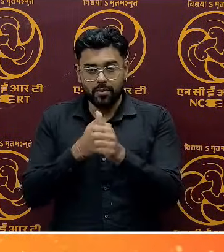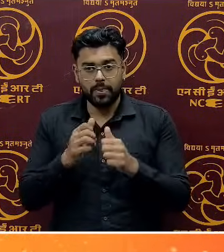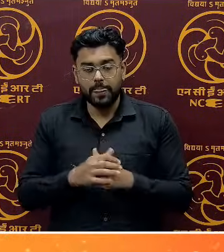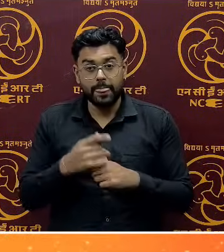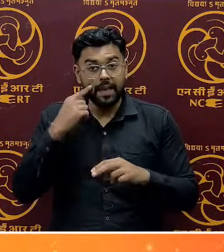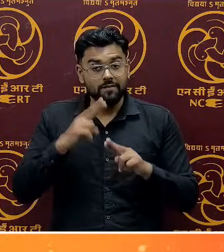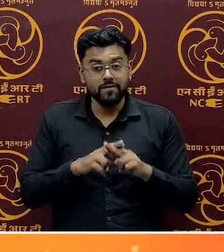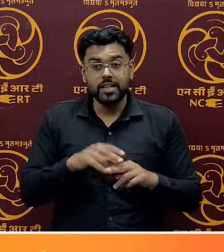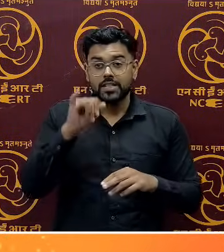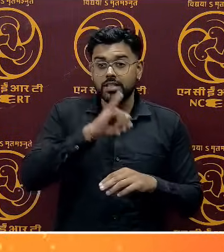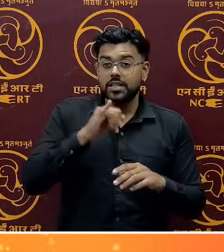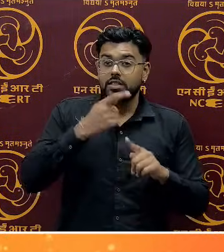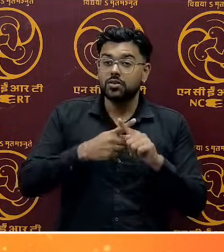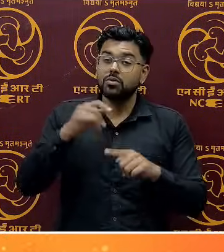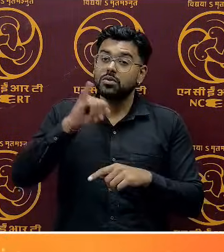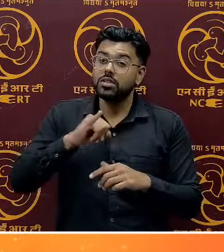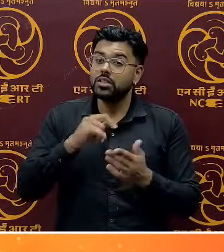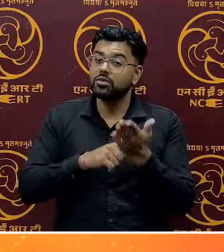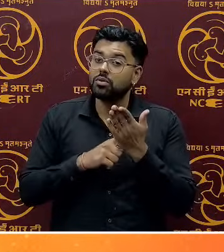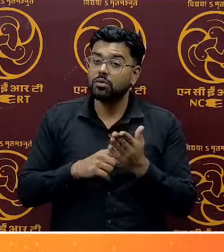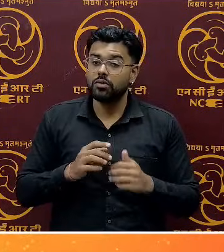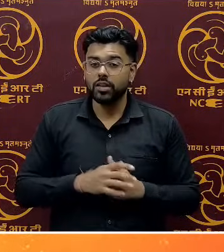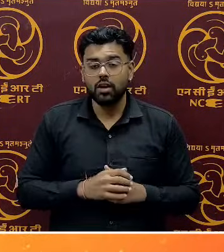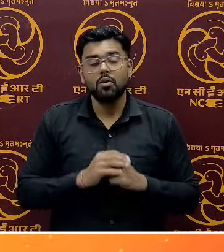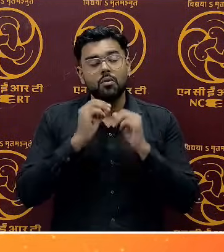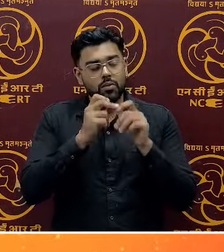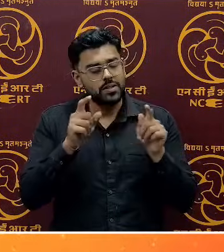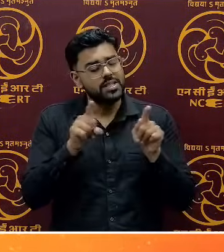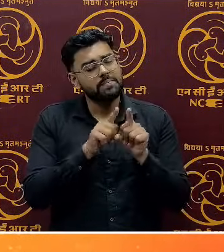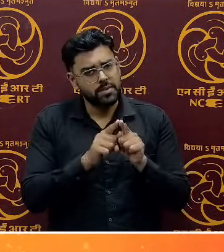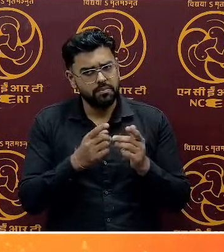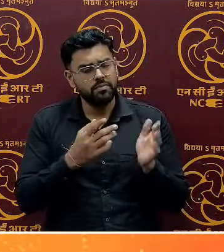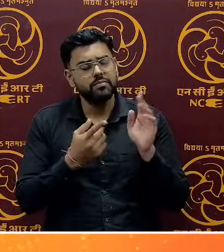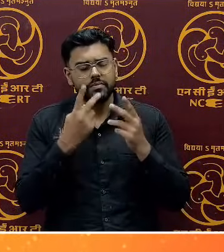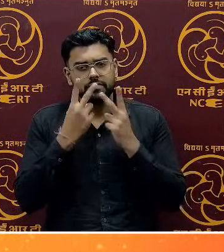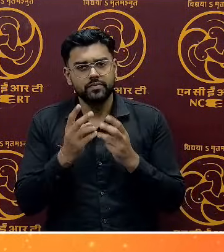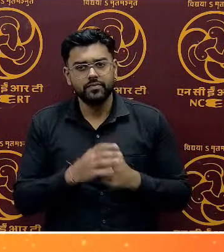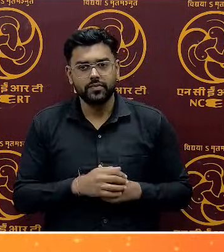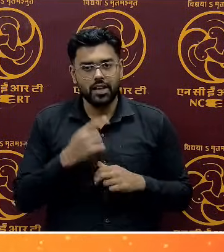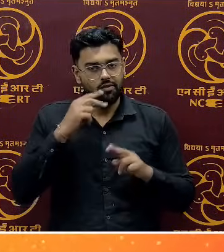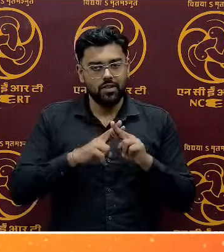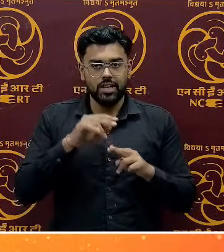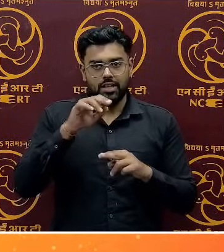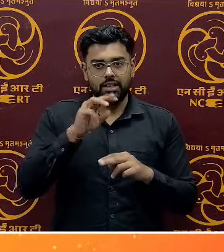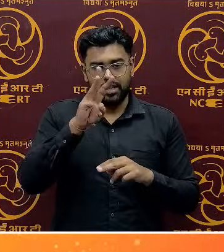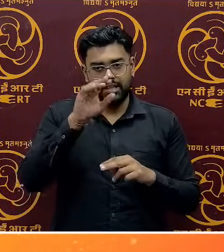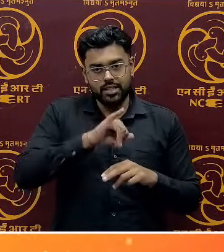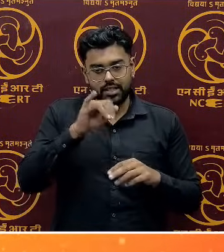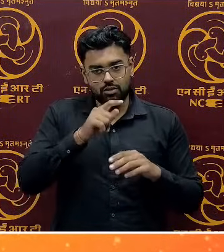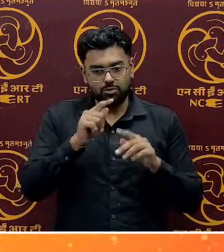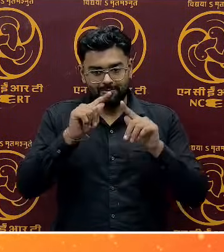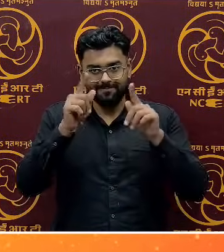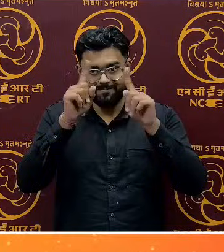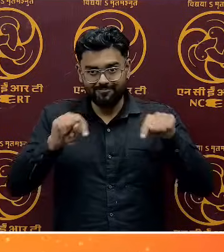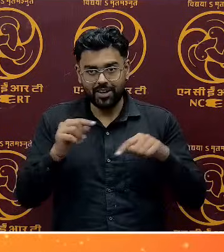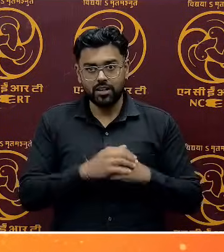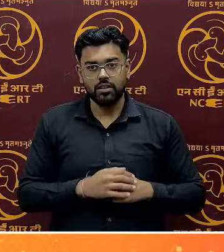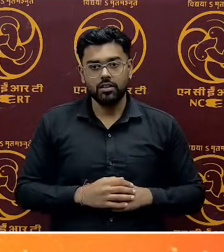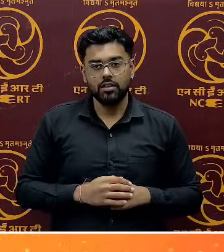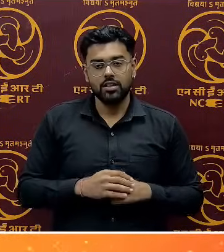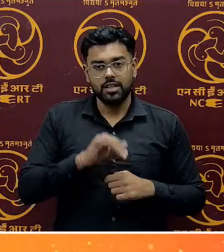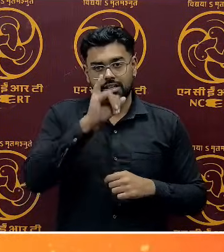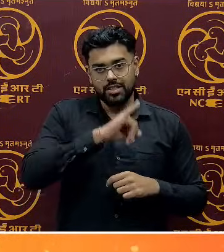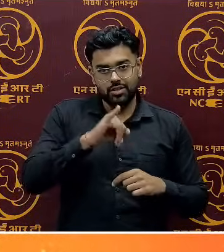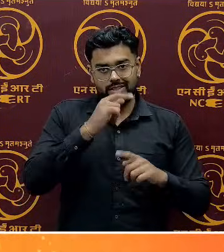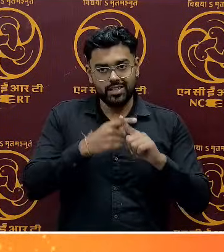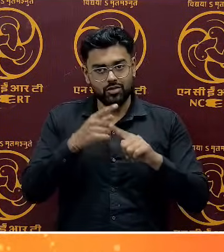we do 6 into 6 for 36? Yeah. Again you will have same. See, if I do take 36 and